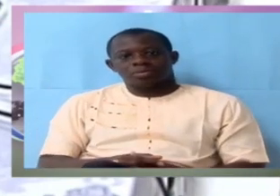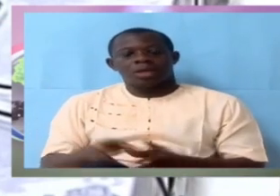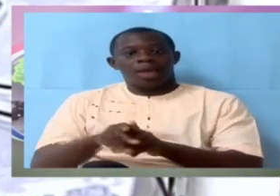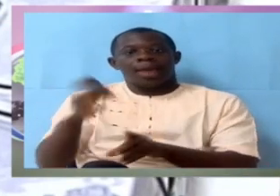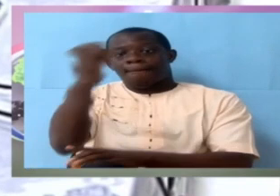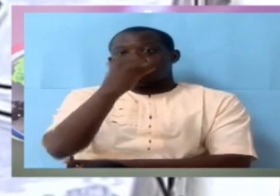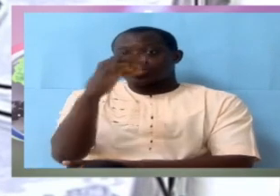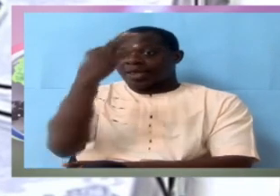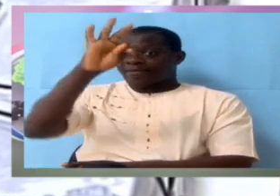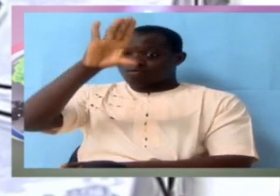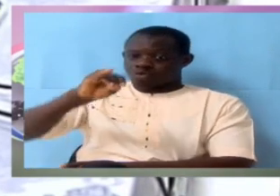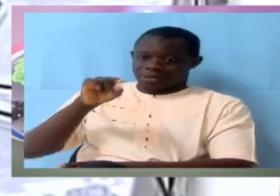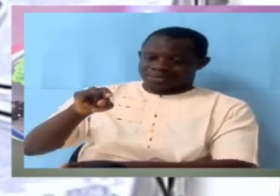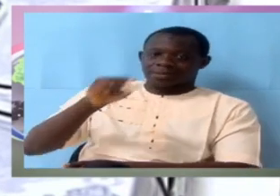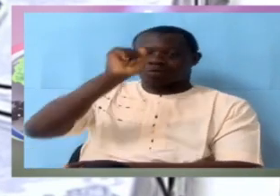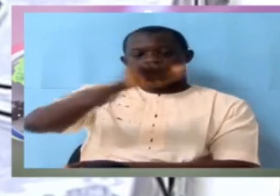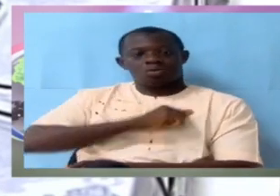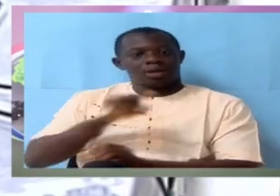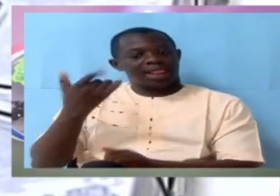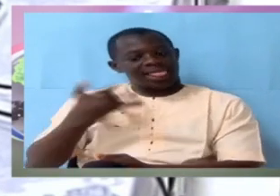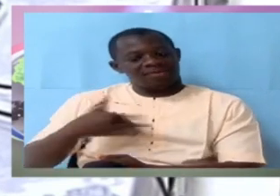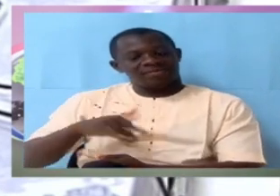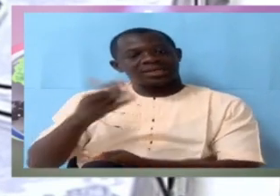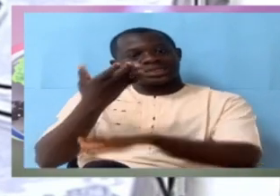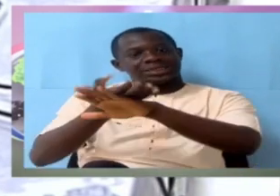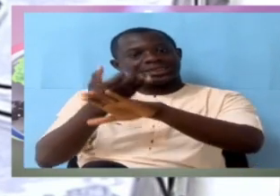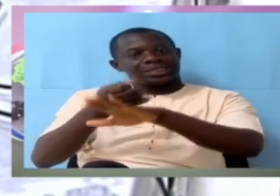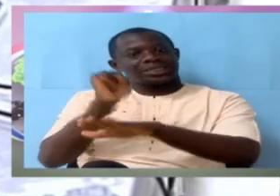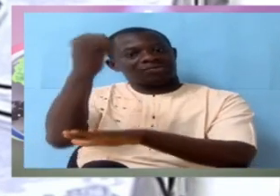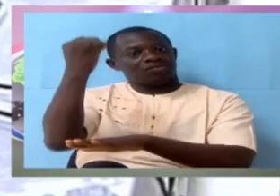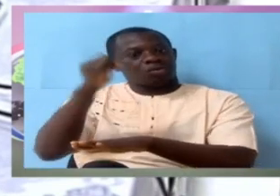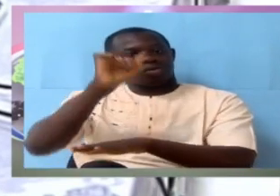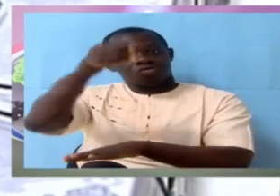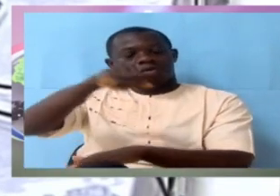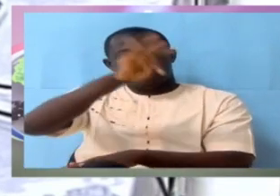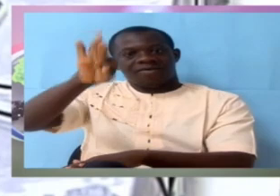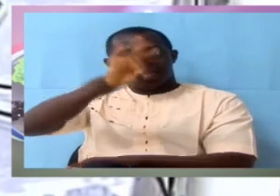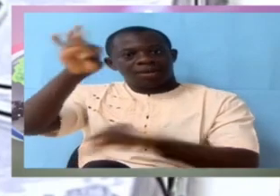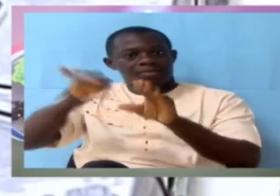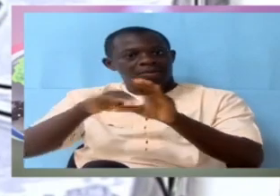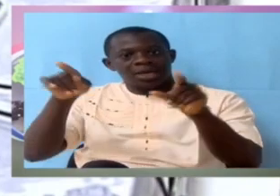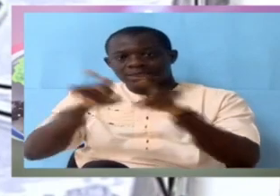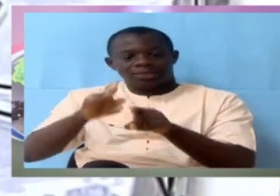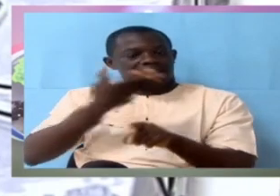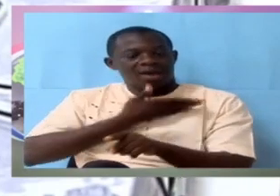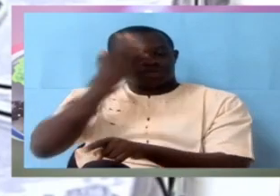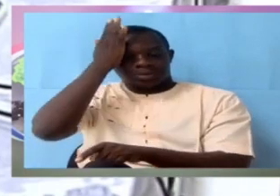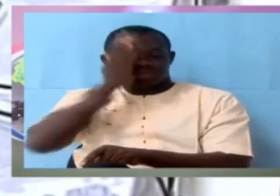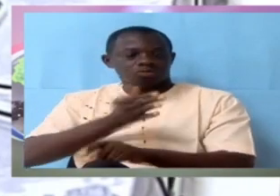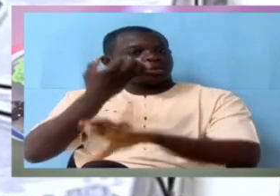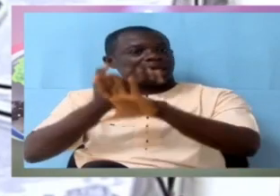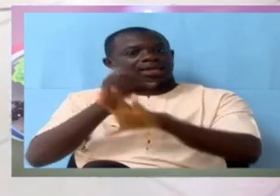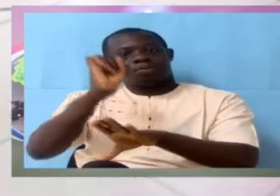Because if you do that, your living will become harder, and even your family, they will have serious hardships in their